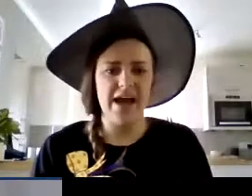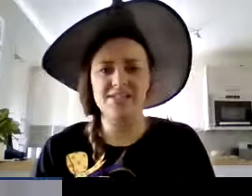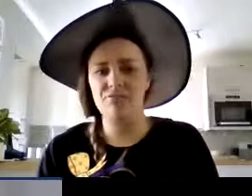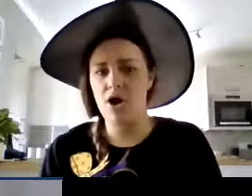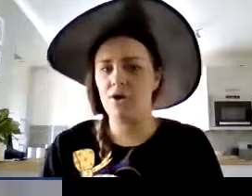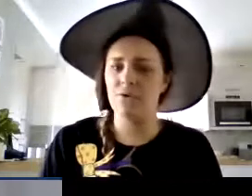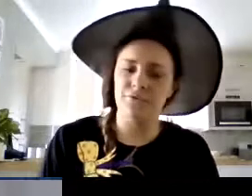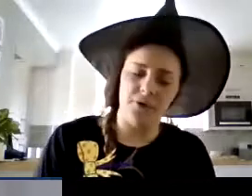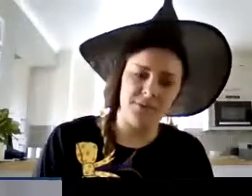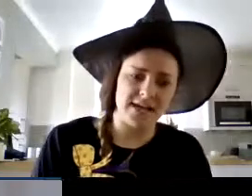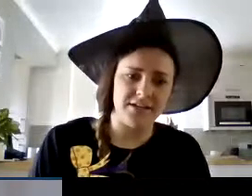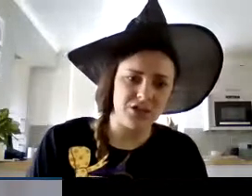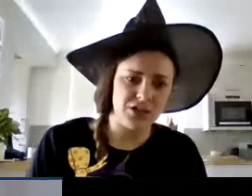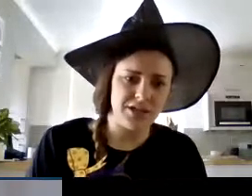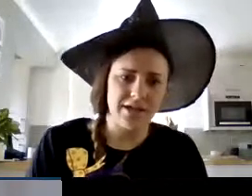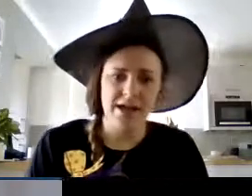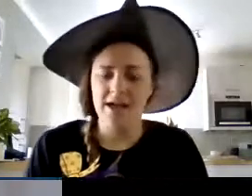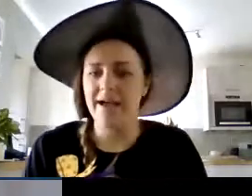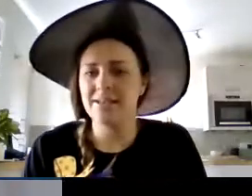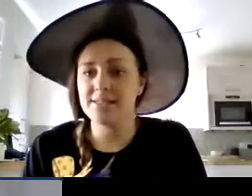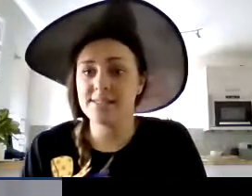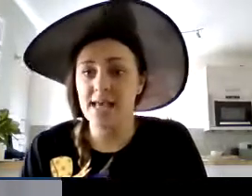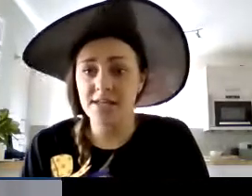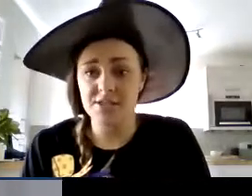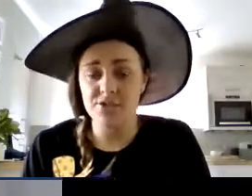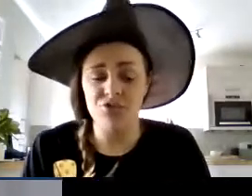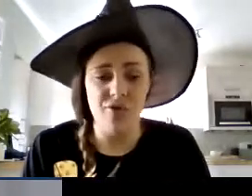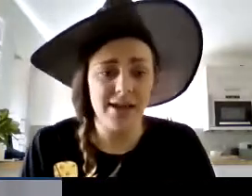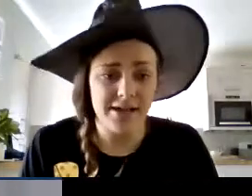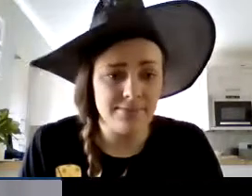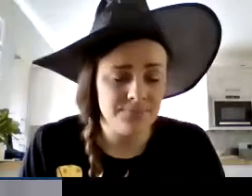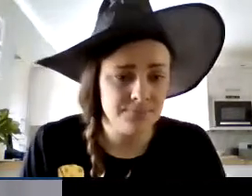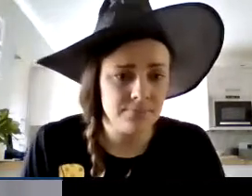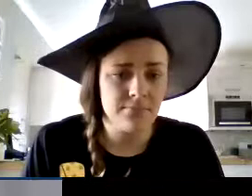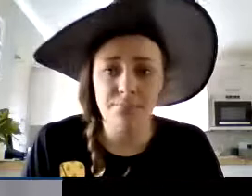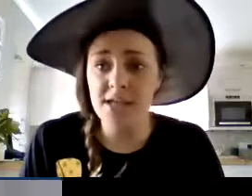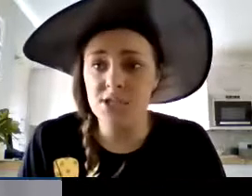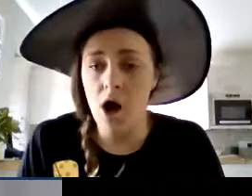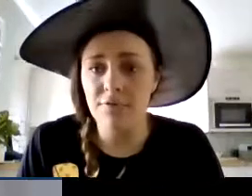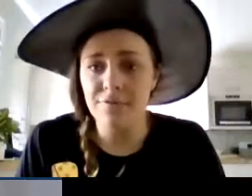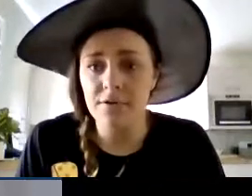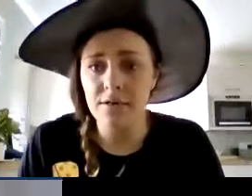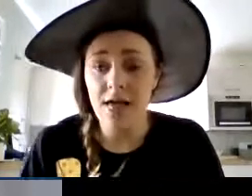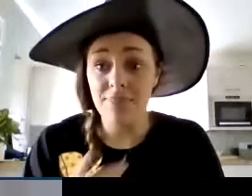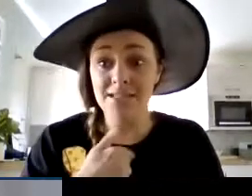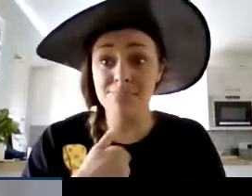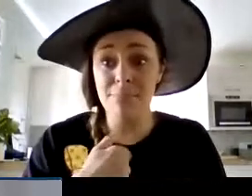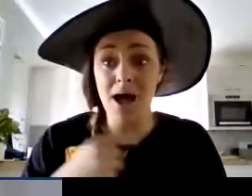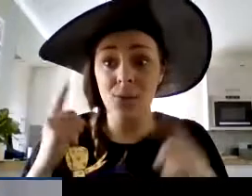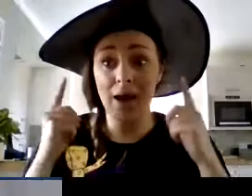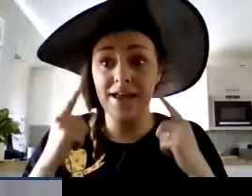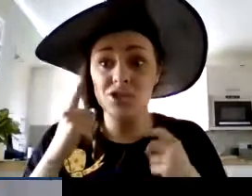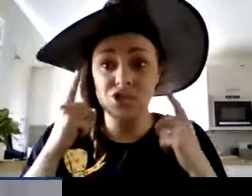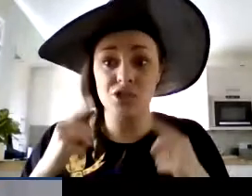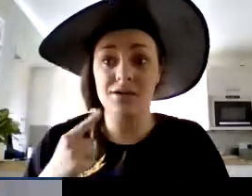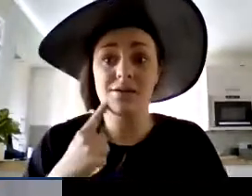squelched as it rose from the ditch. Said to the dragon, "Fizz off! That's